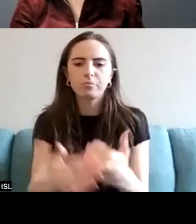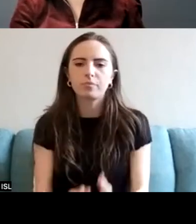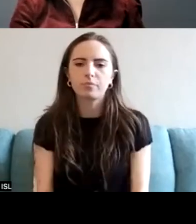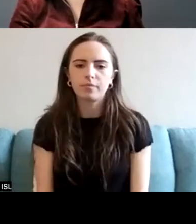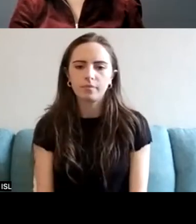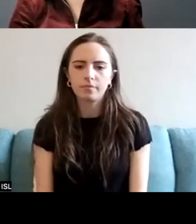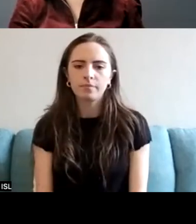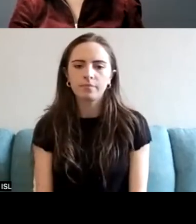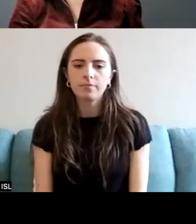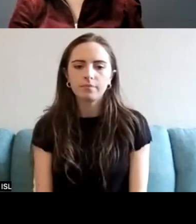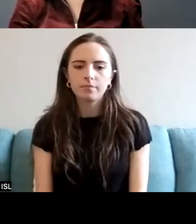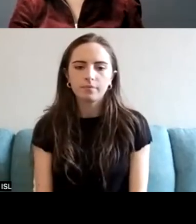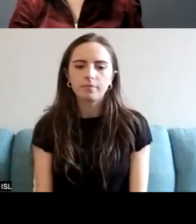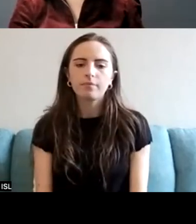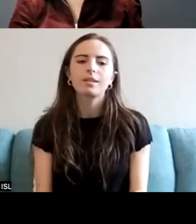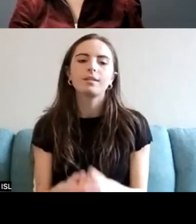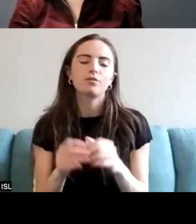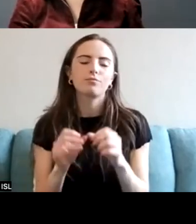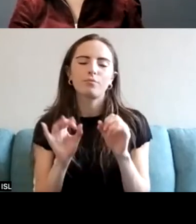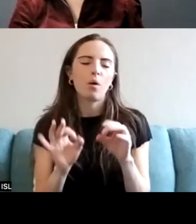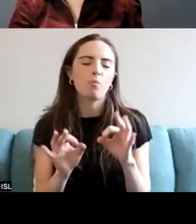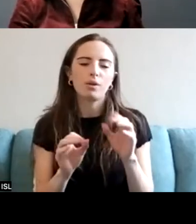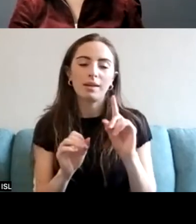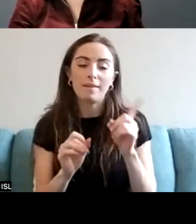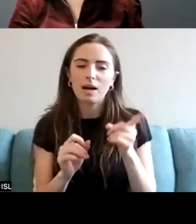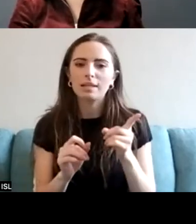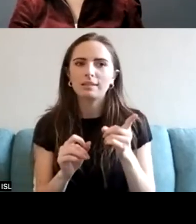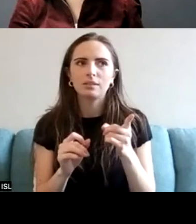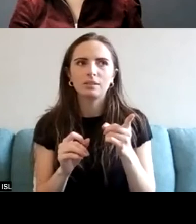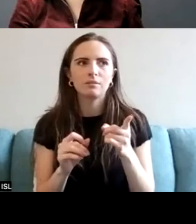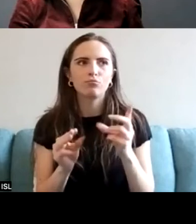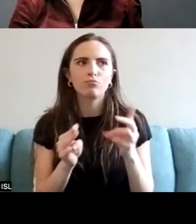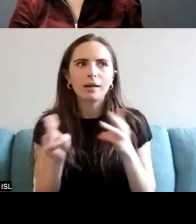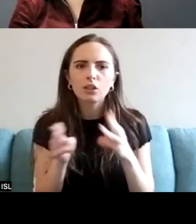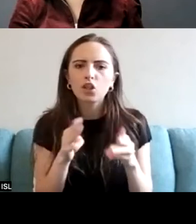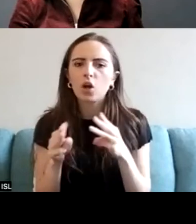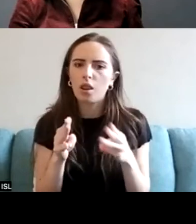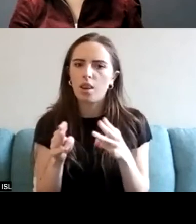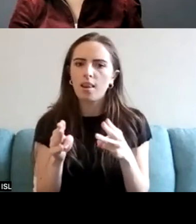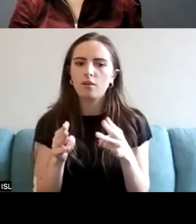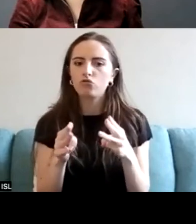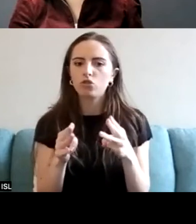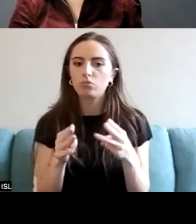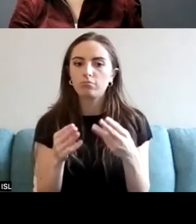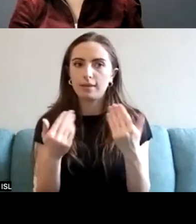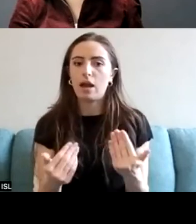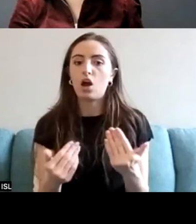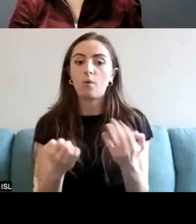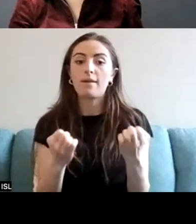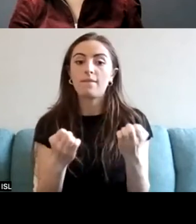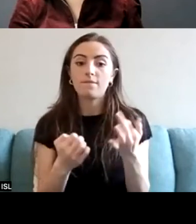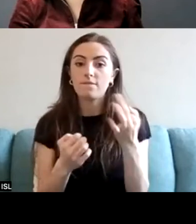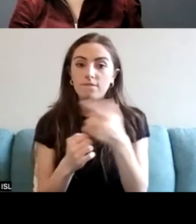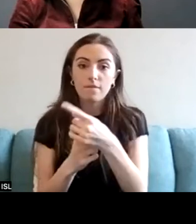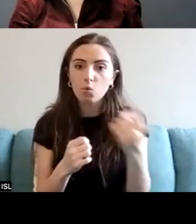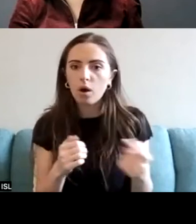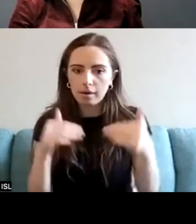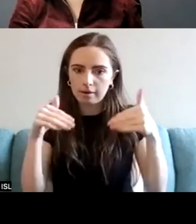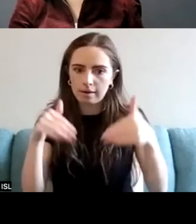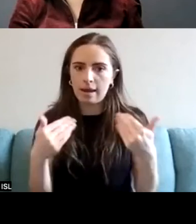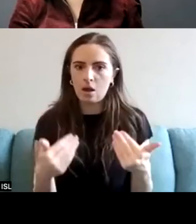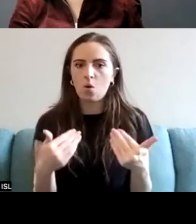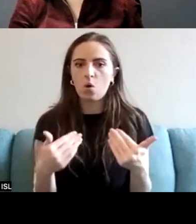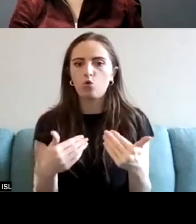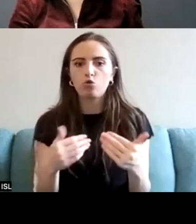love that. That's such excellent advice. It's so practical and it's so intentional that today, if everyone on this call chose